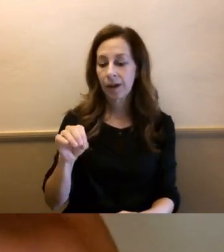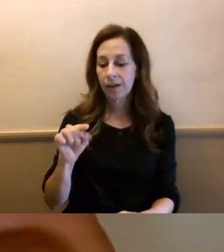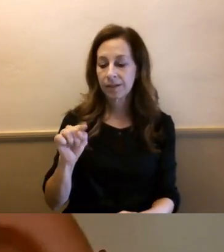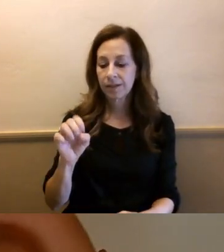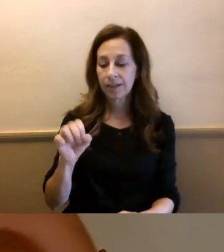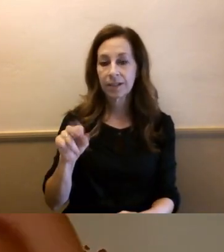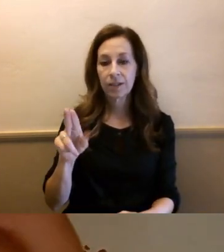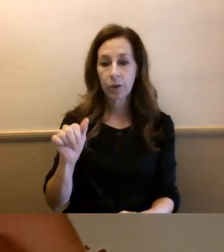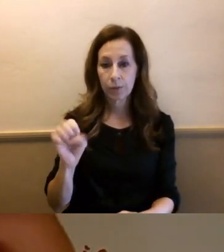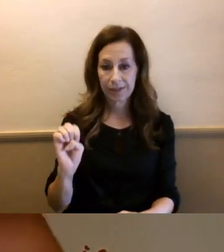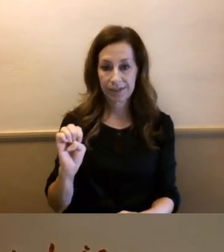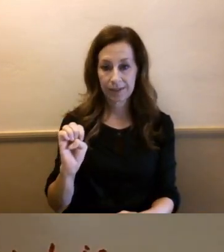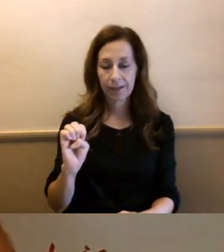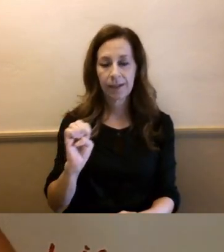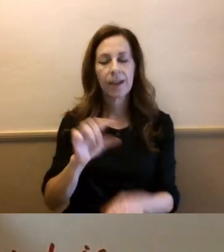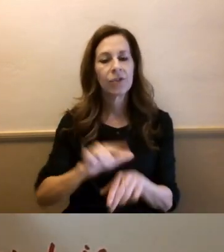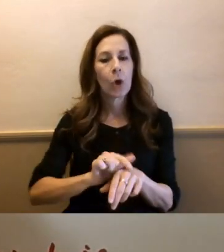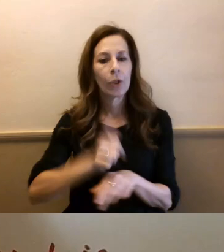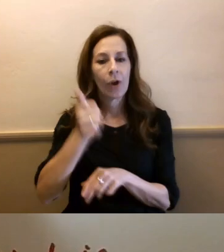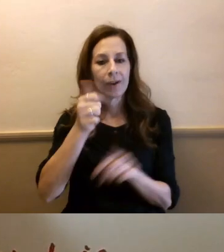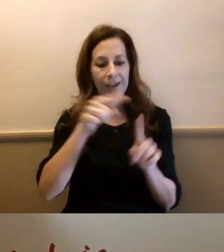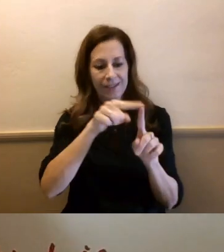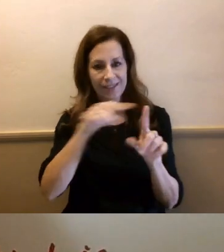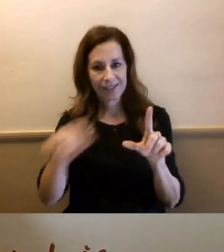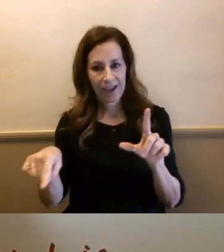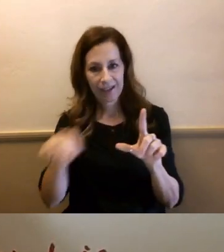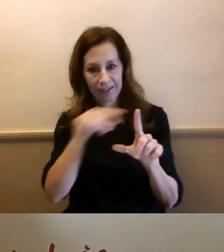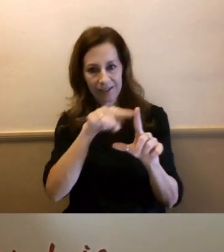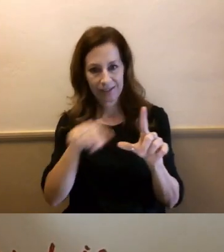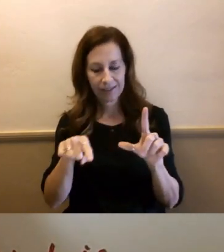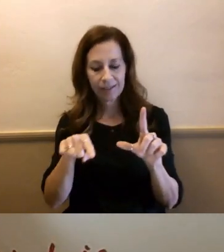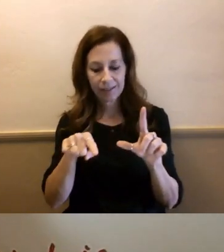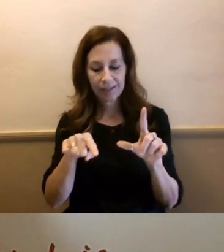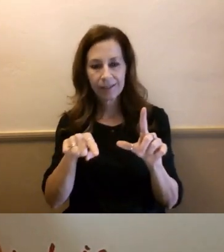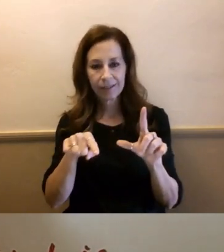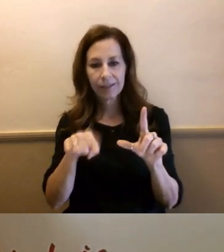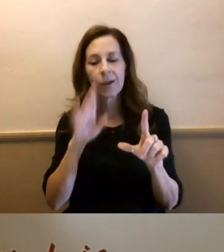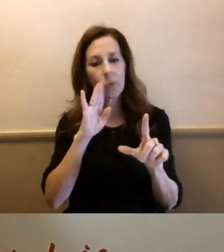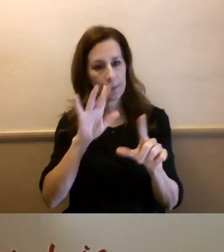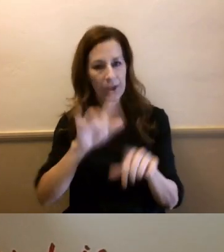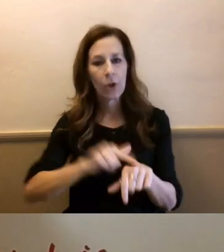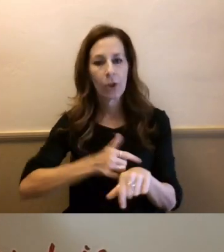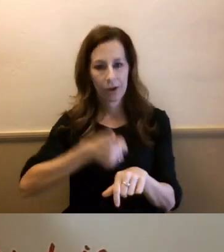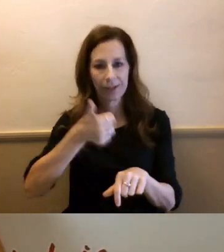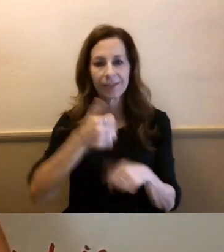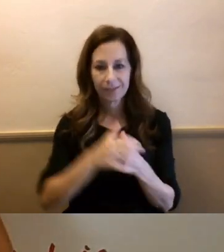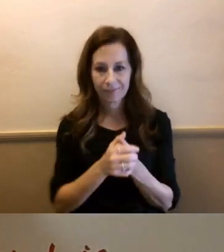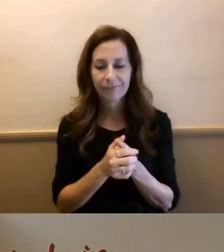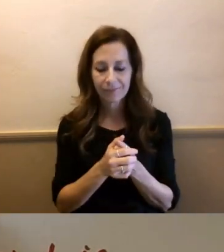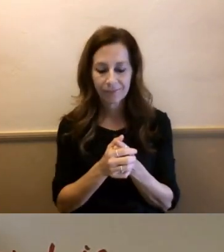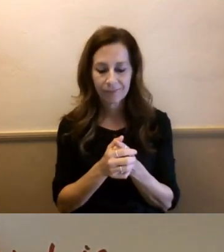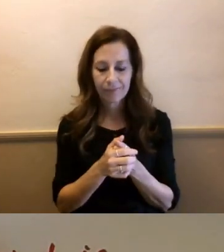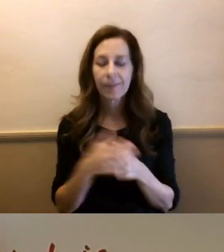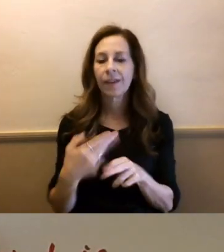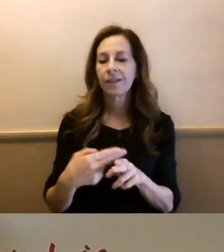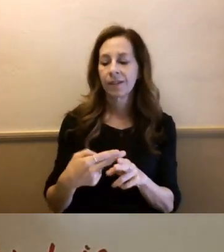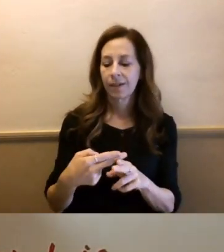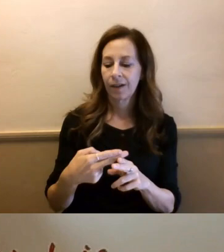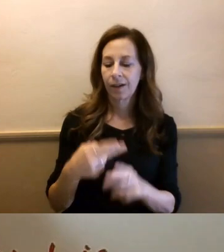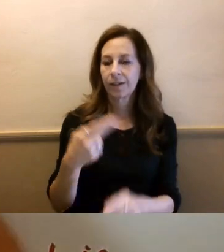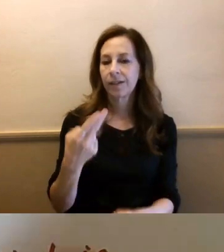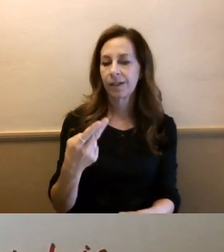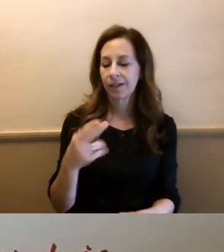hypotenuse is the longest side of the right triangle. It will always be the longest side, and that is